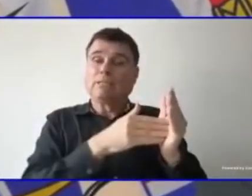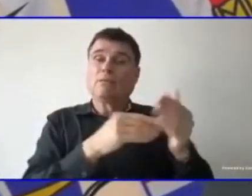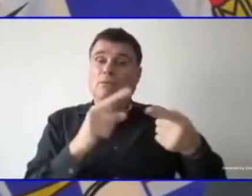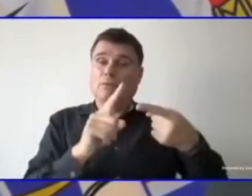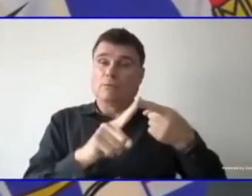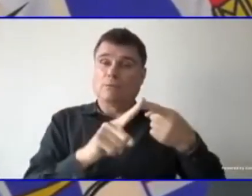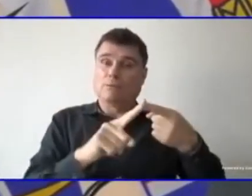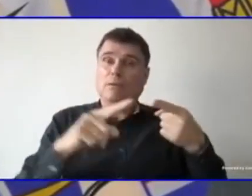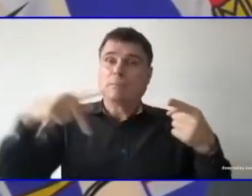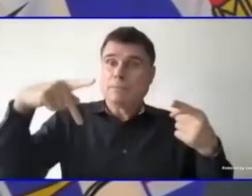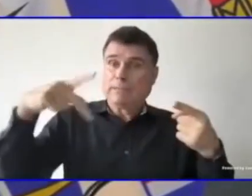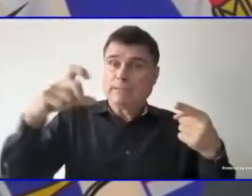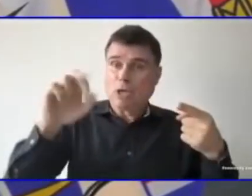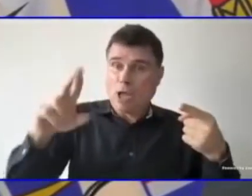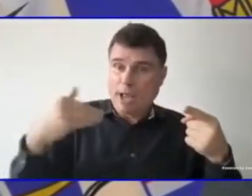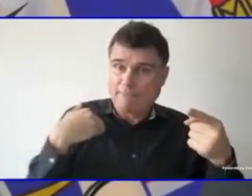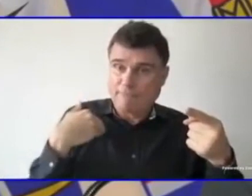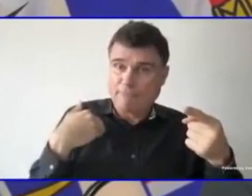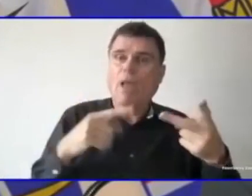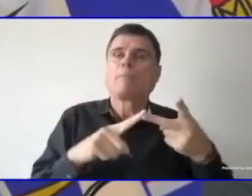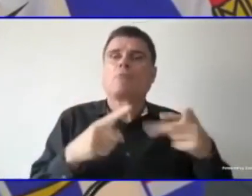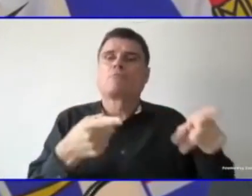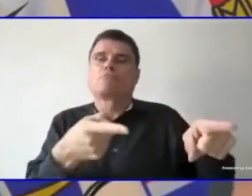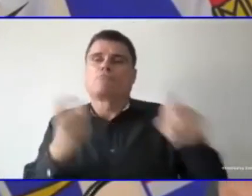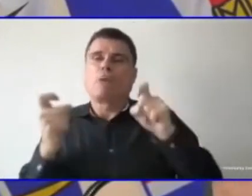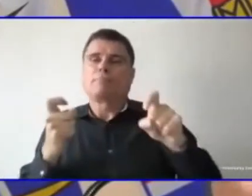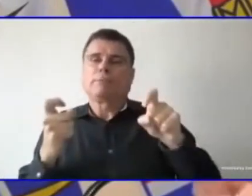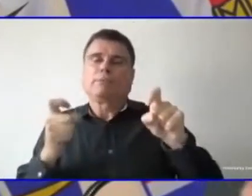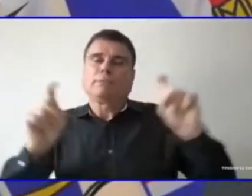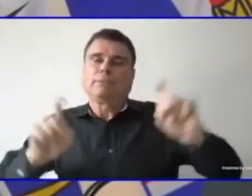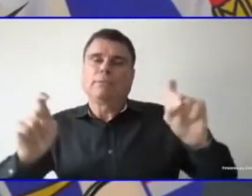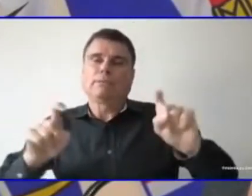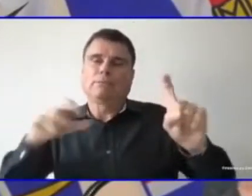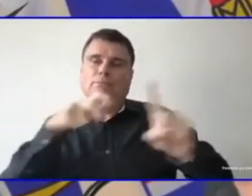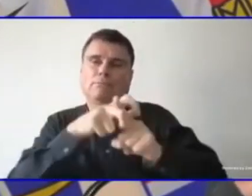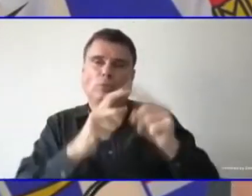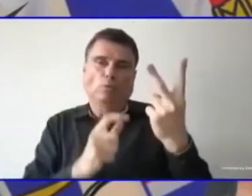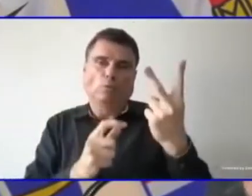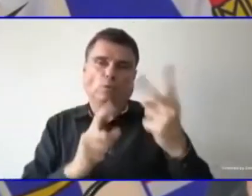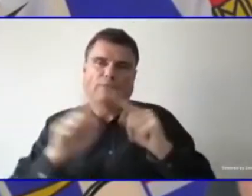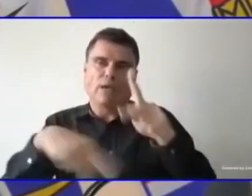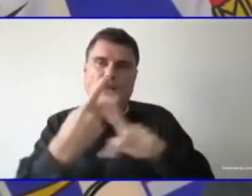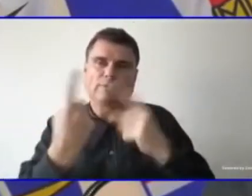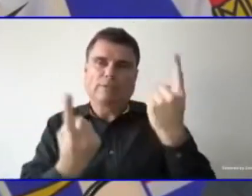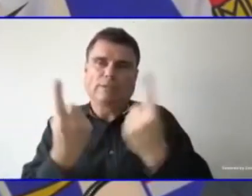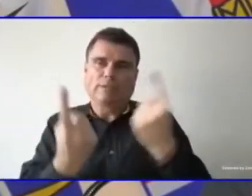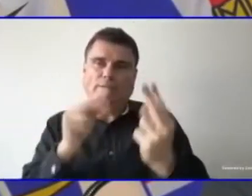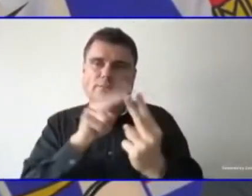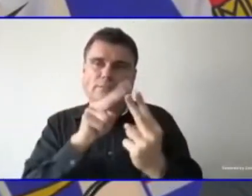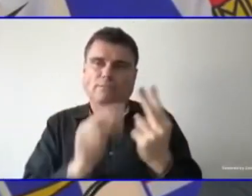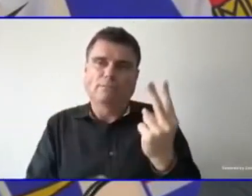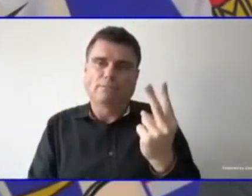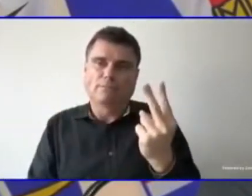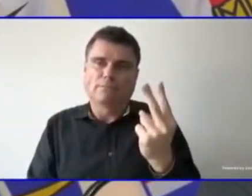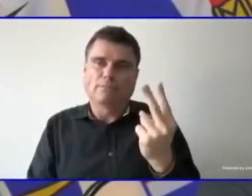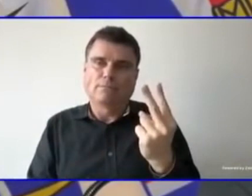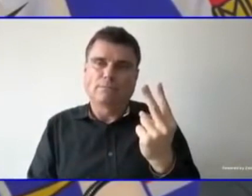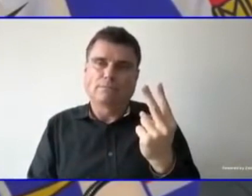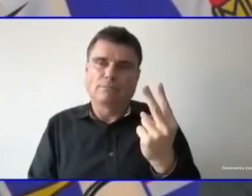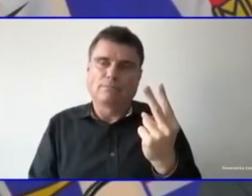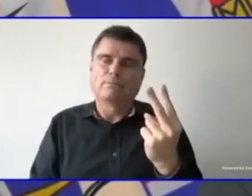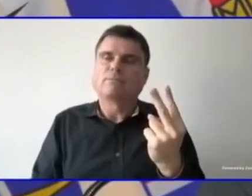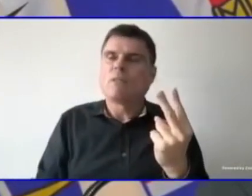centres. It's also being used in a number of different settings, like remote communities, to really determine if COVID has made it to